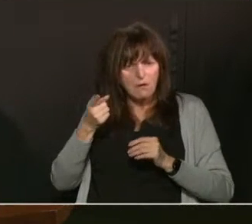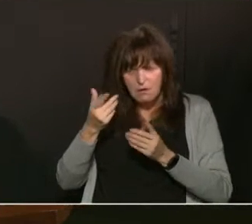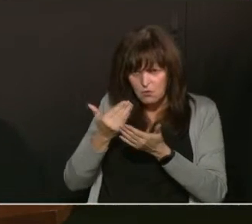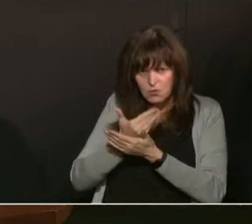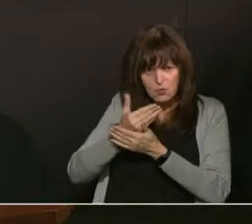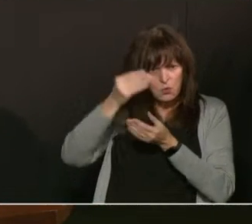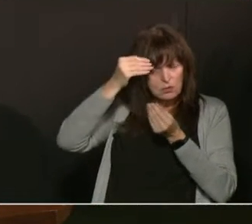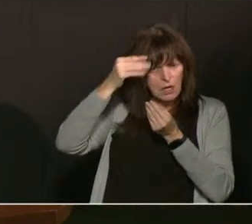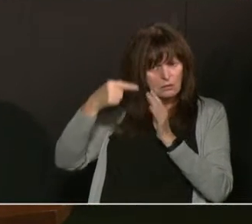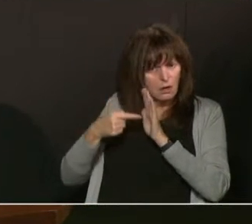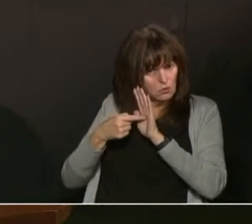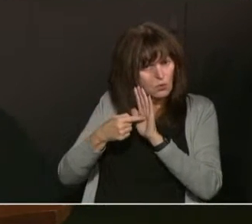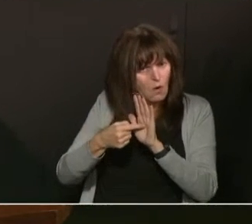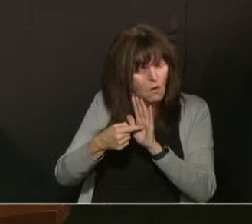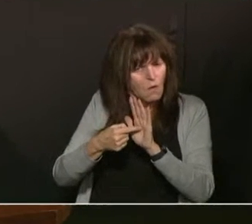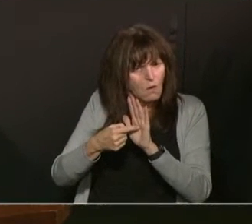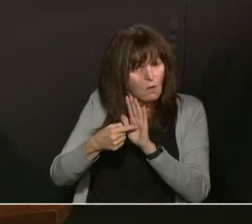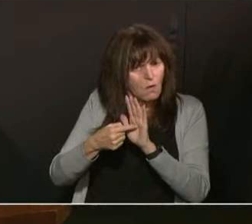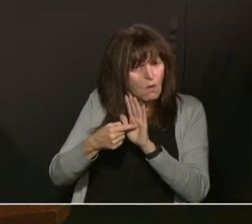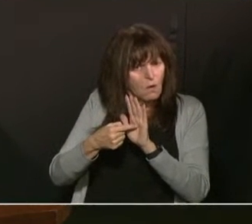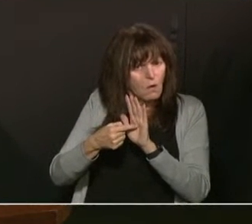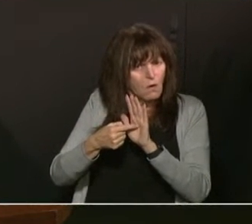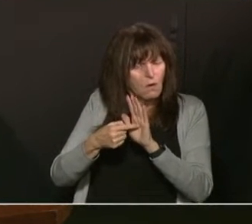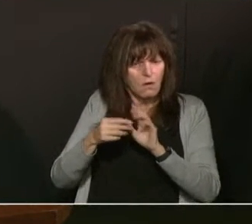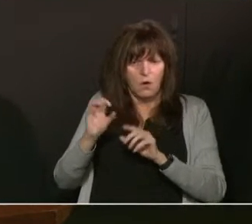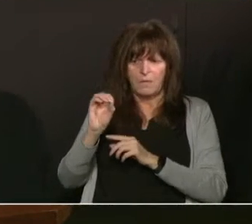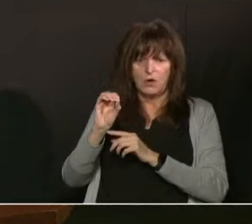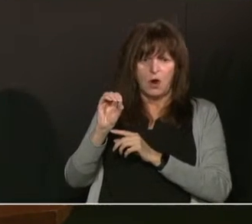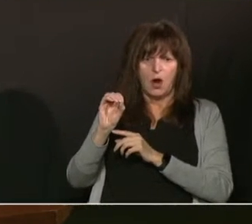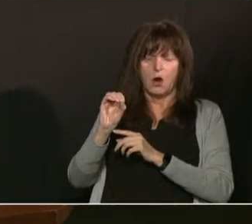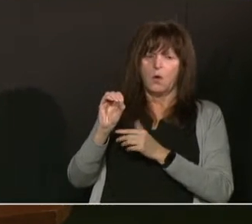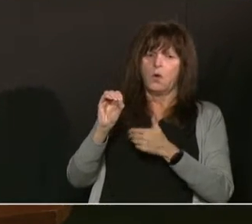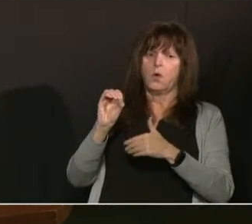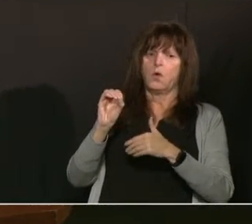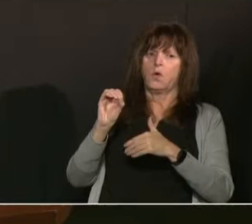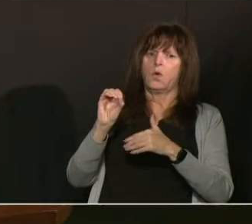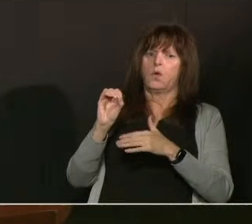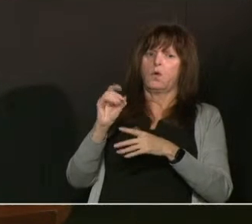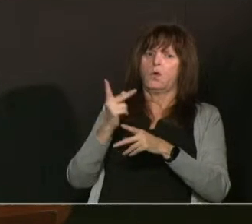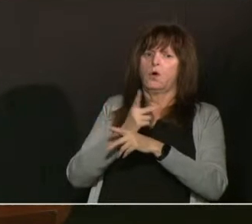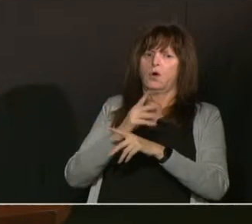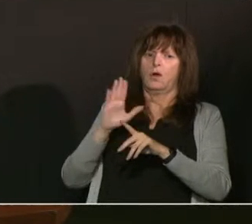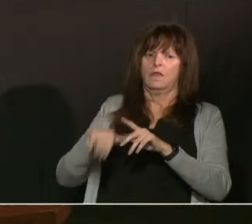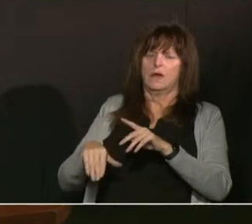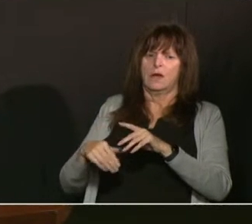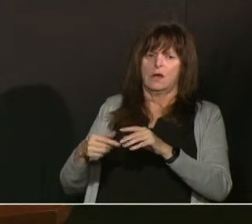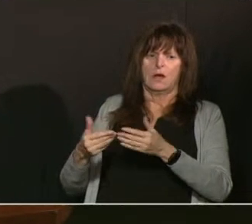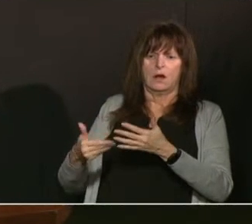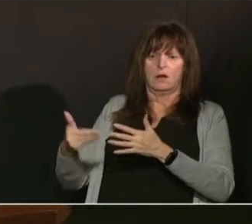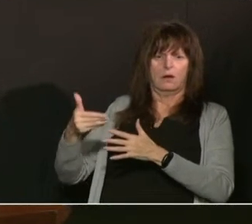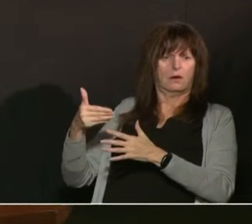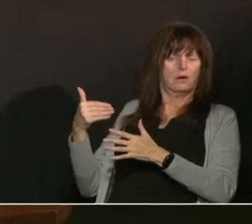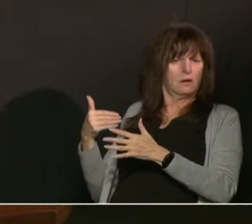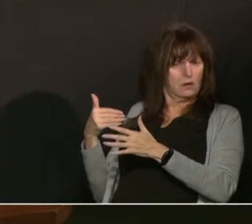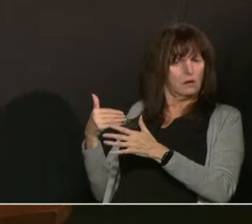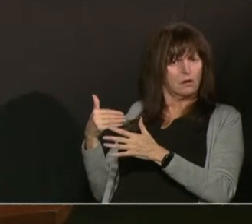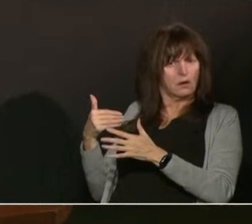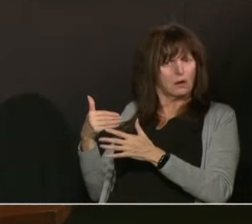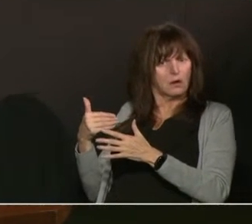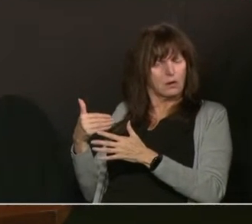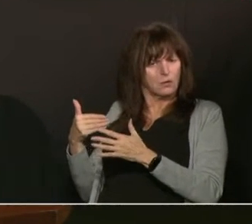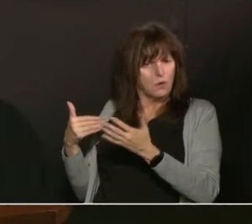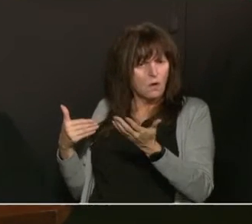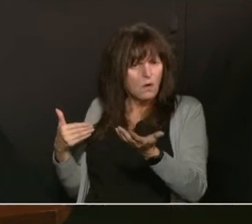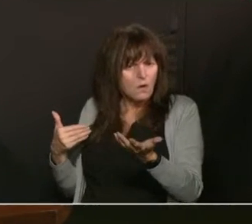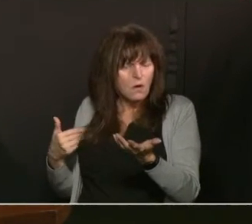now seems to be less severe than they thought and less severe than other variants. Where do you stand in all of